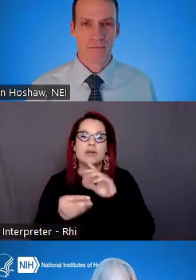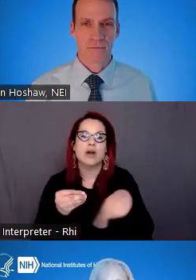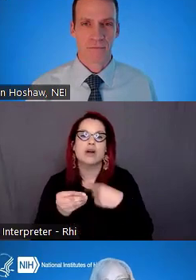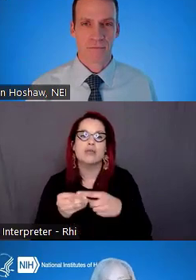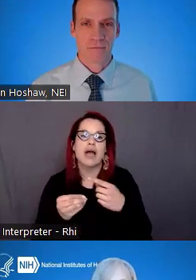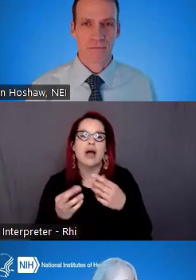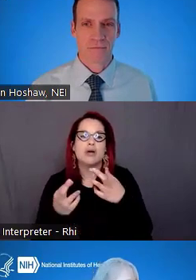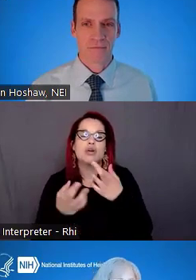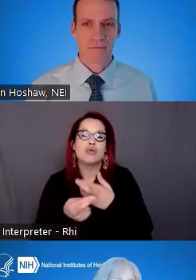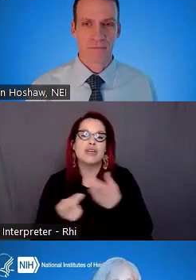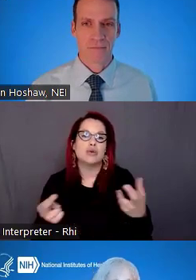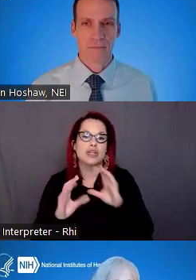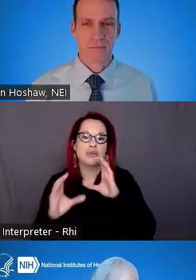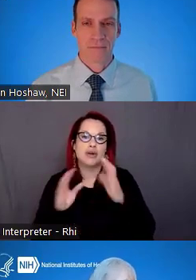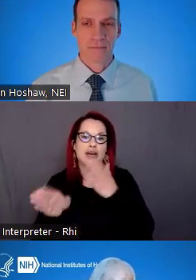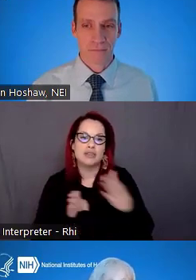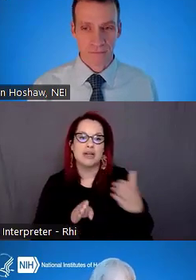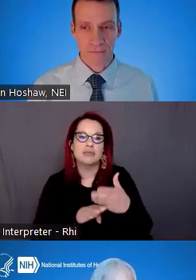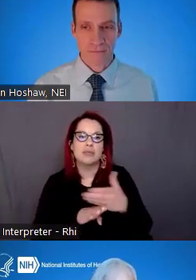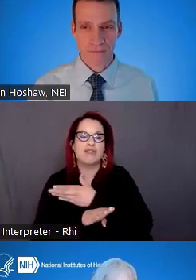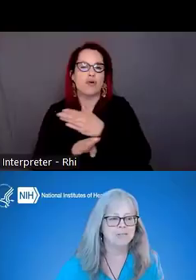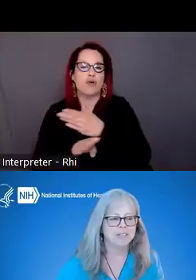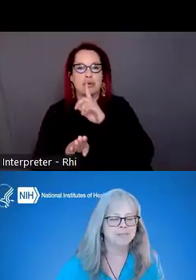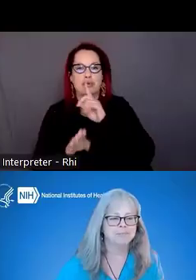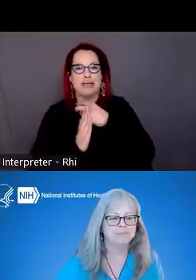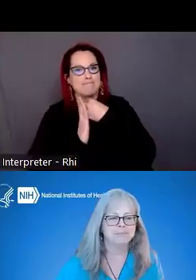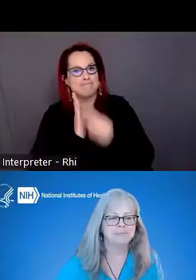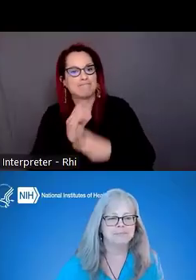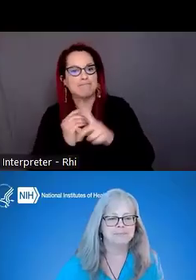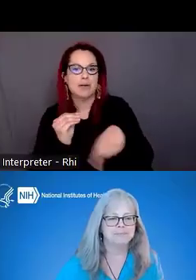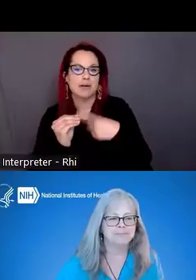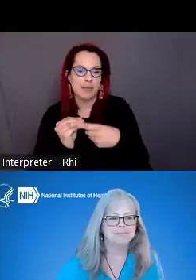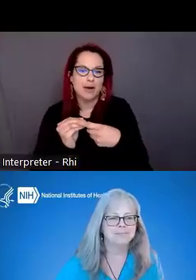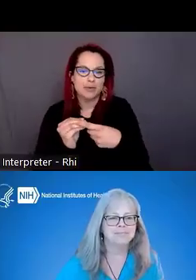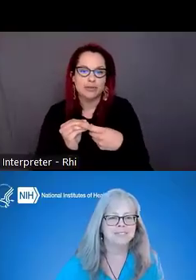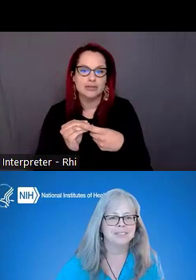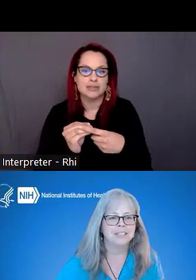plans before we get into some nitty-gritty about reissuing.